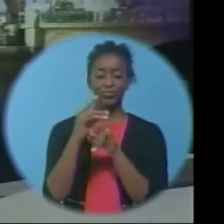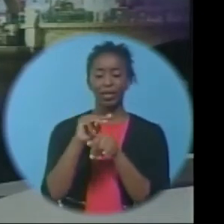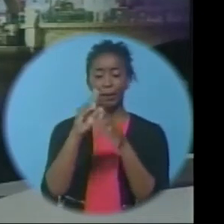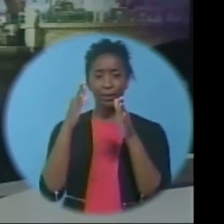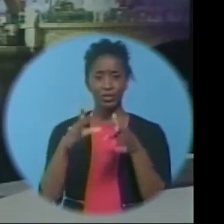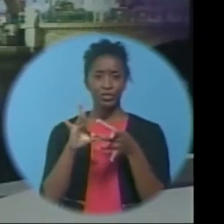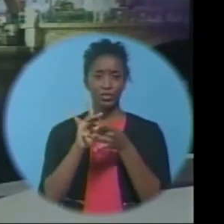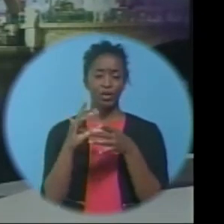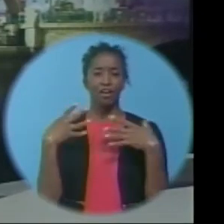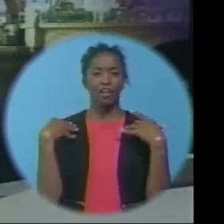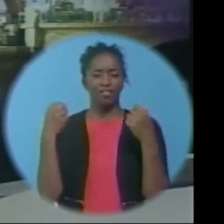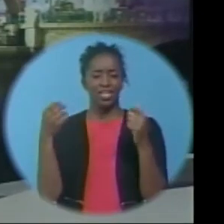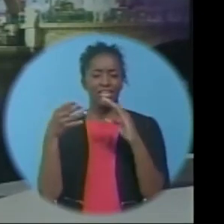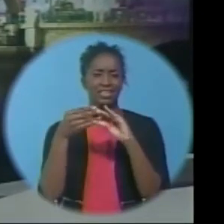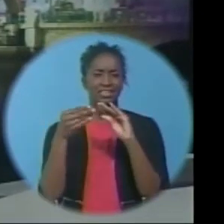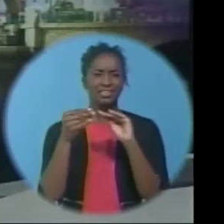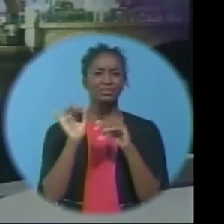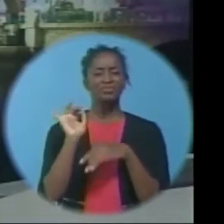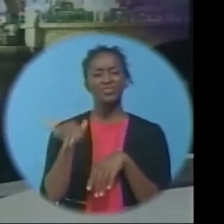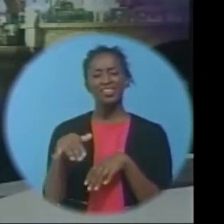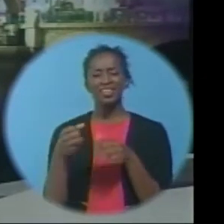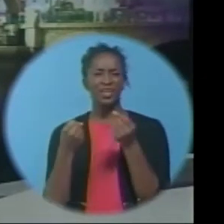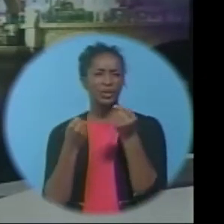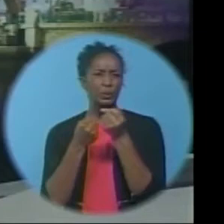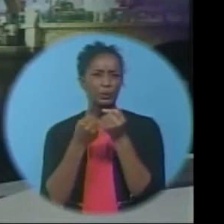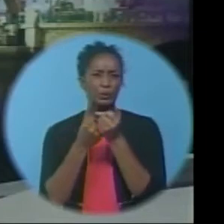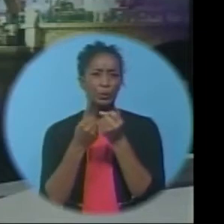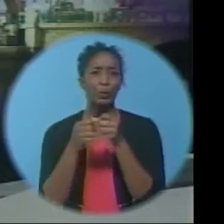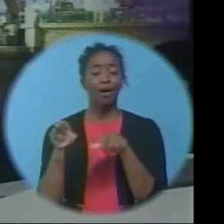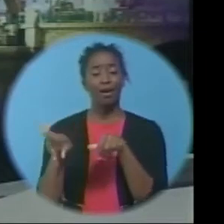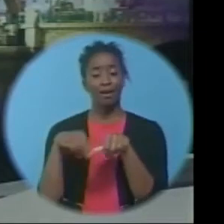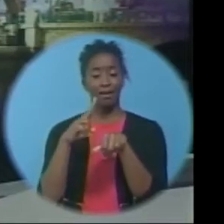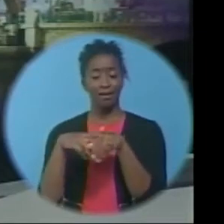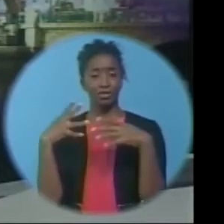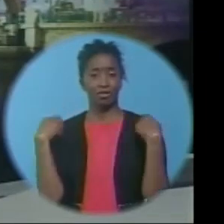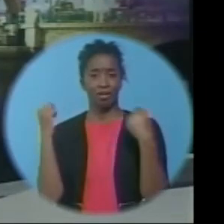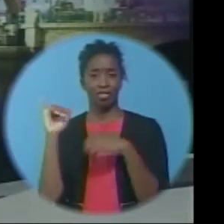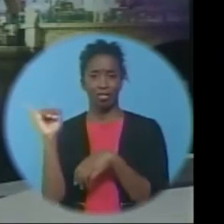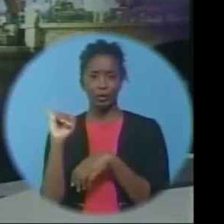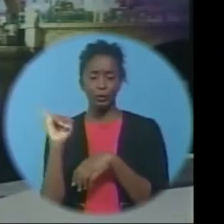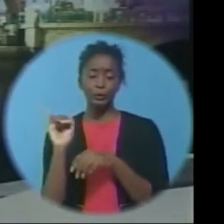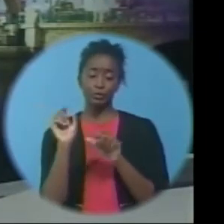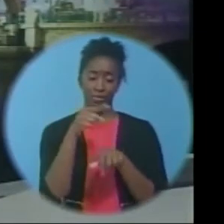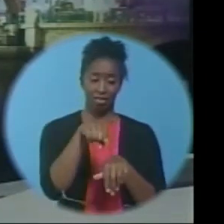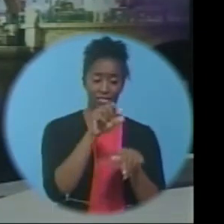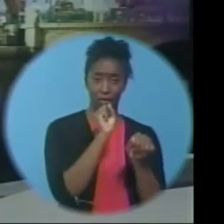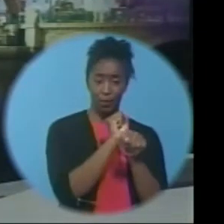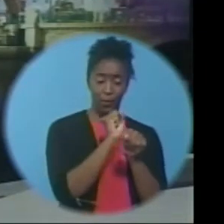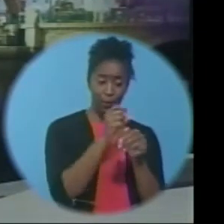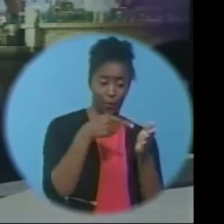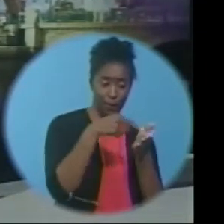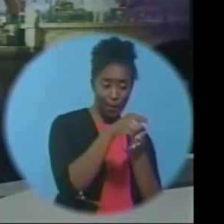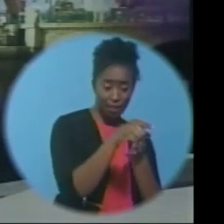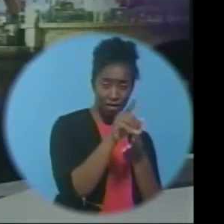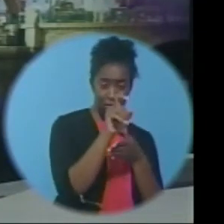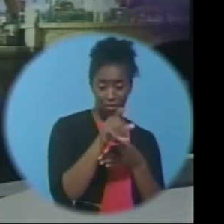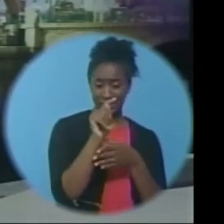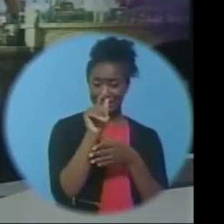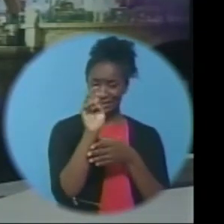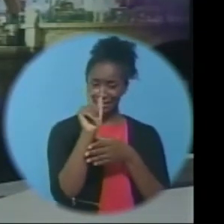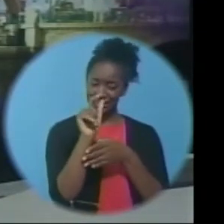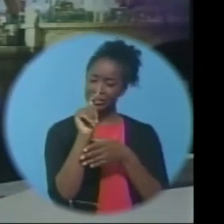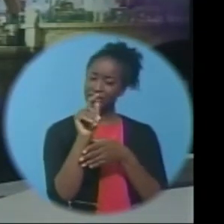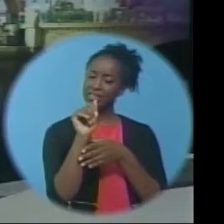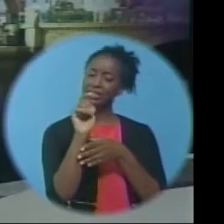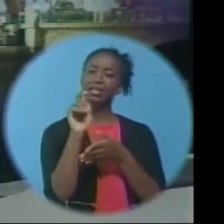cover costs associated with the national health insurance and to reduce the burden on taxes from salaries. Lee also wants the sin